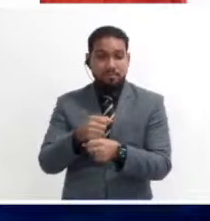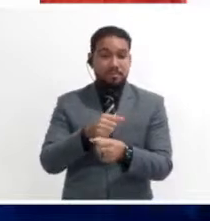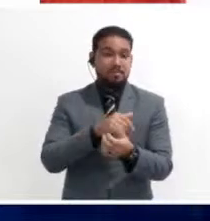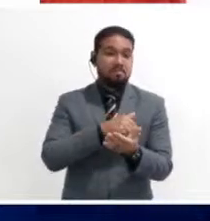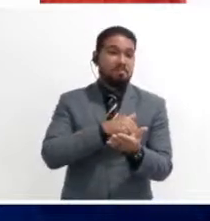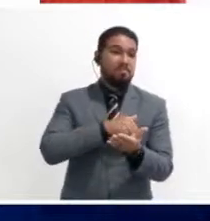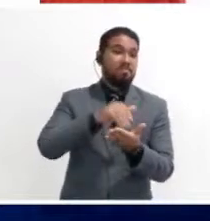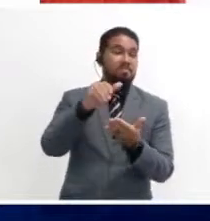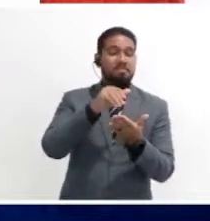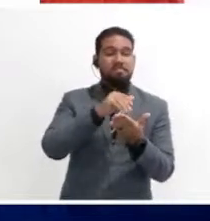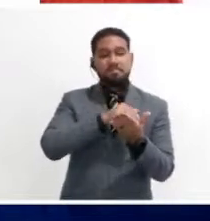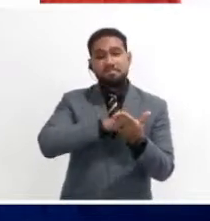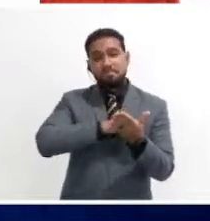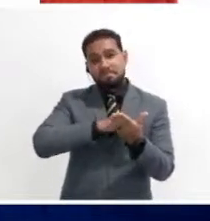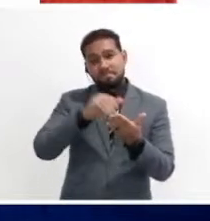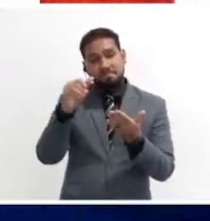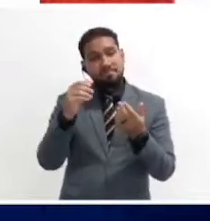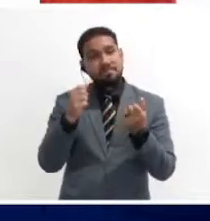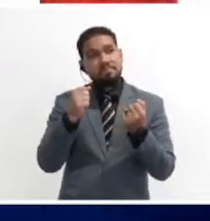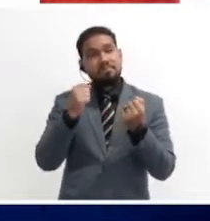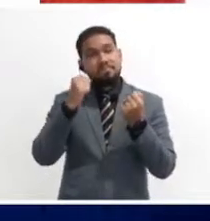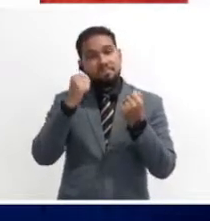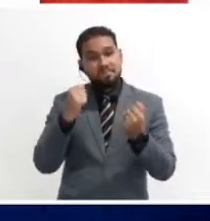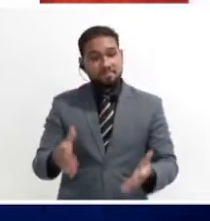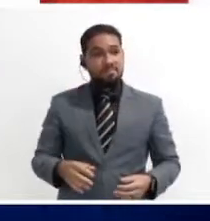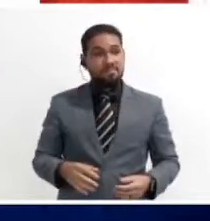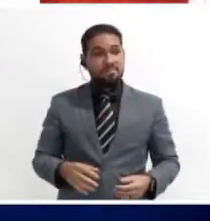and we confuse ourselves.